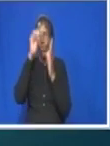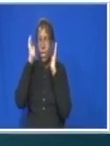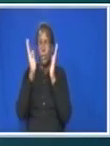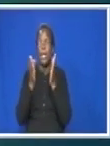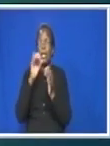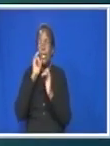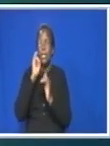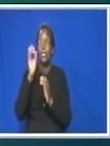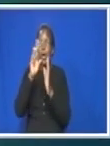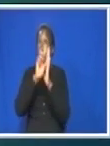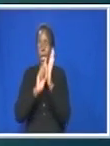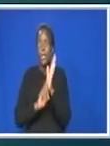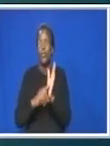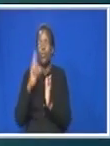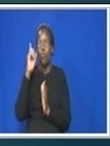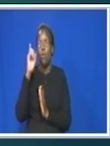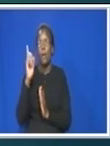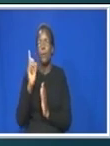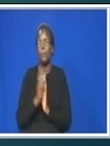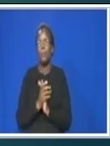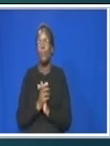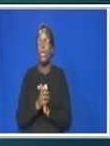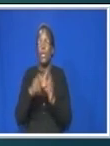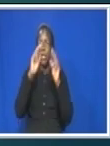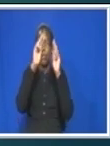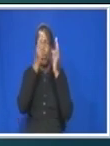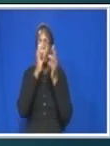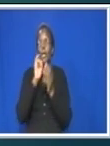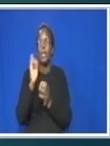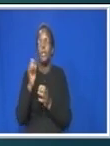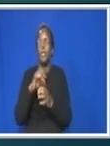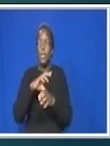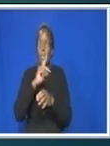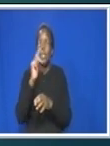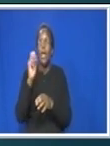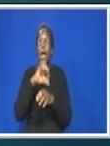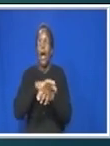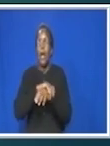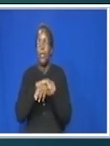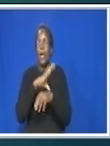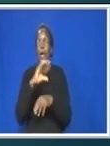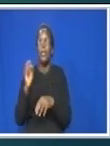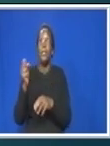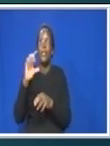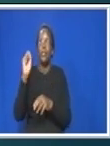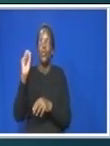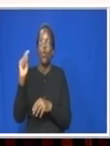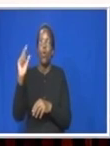our lesson number 1. The topic is the Earth and the solar